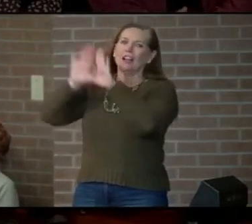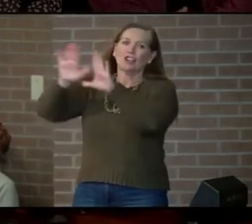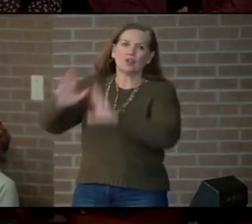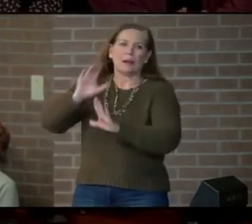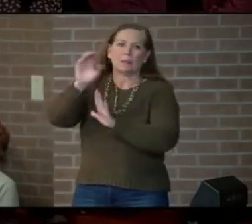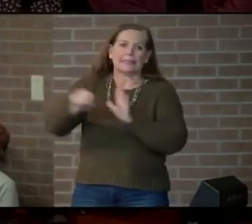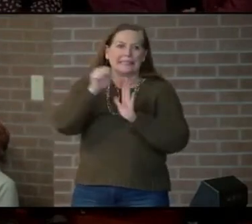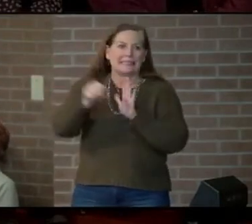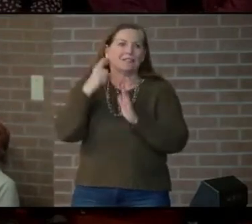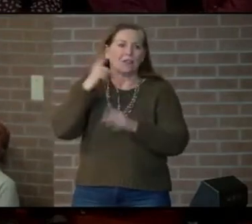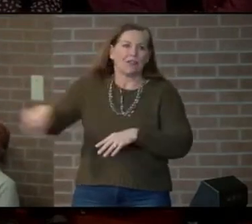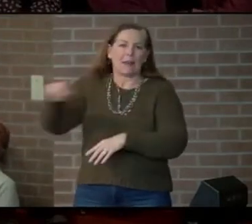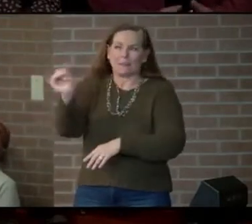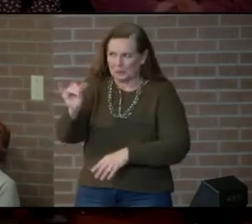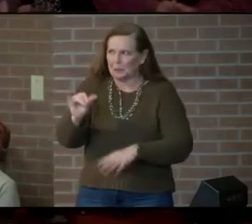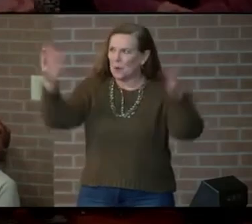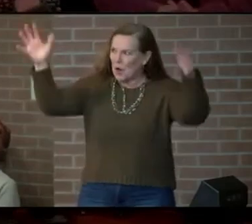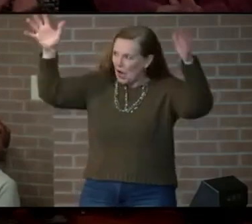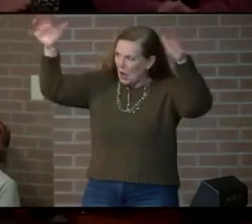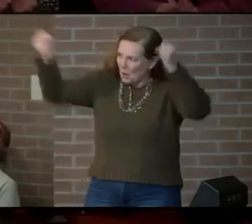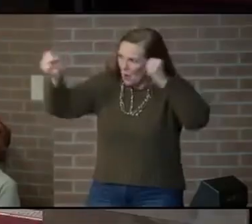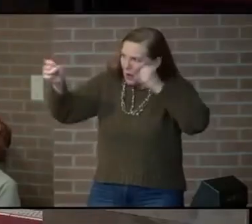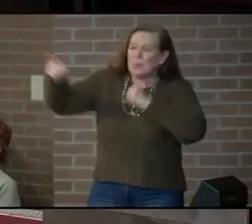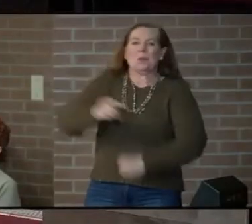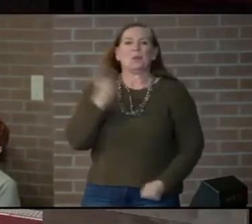season as well, buddy. Yeah.